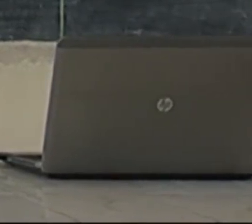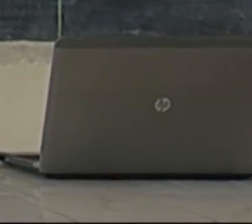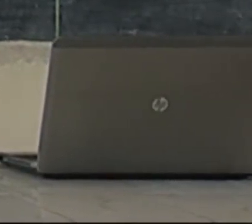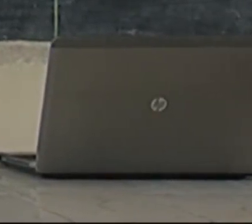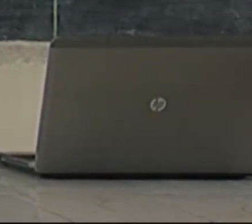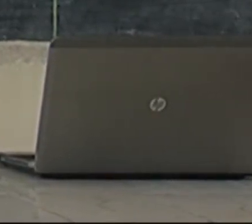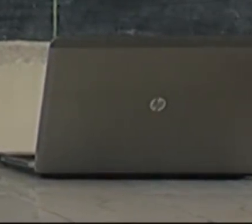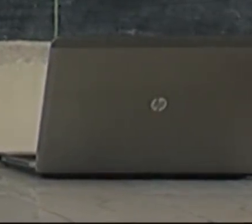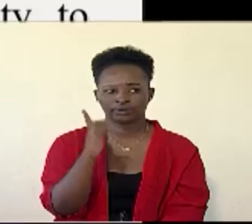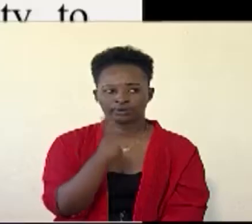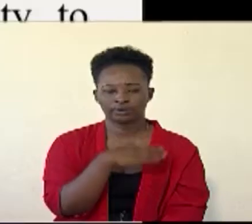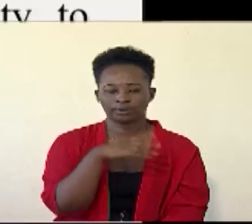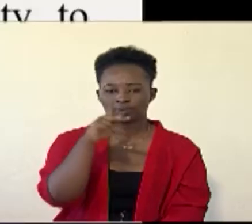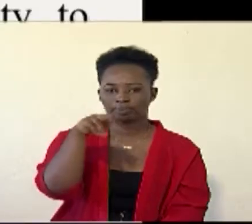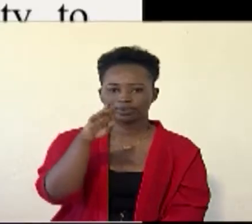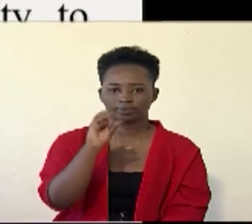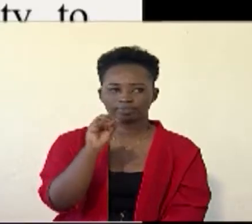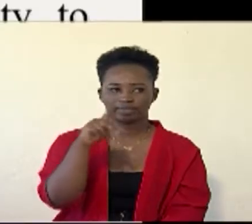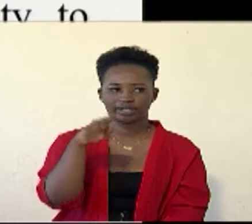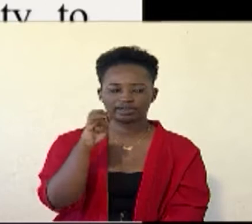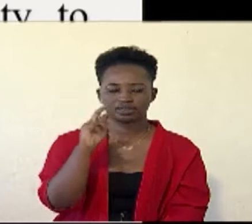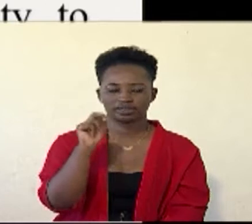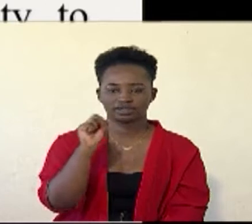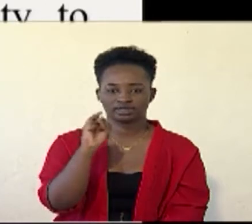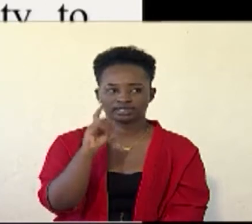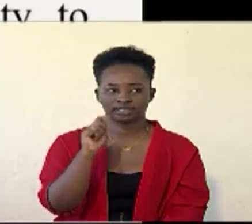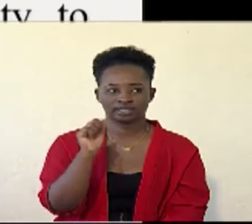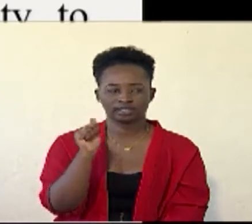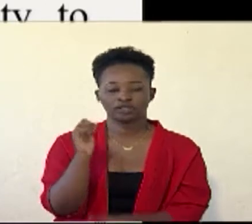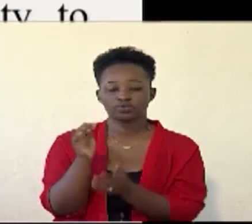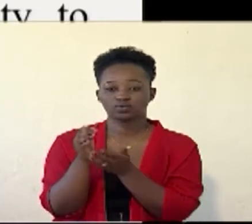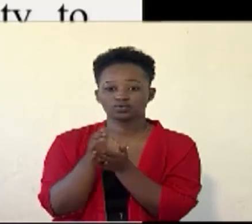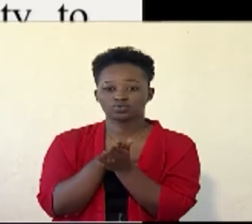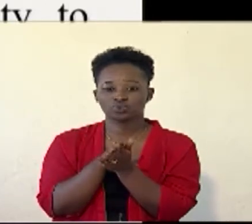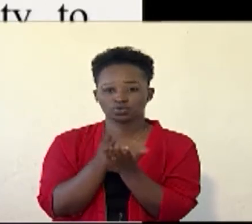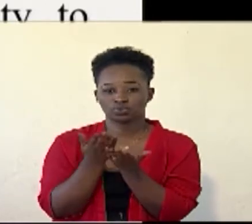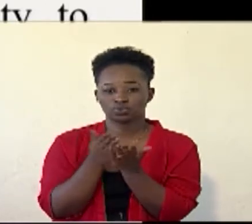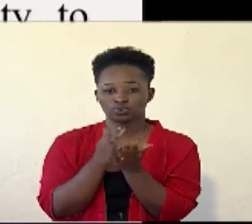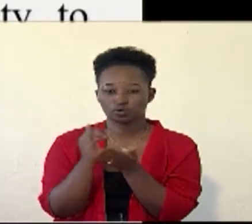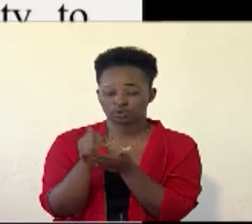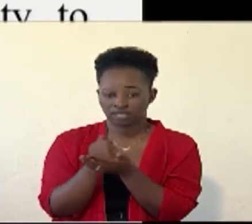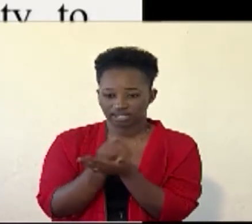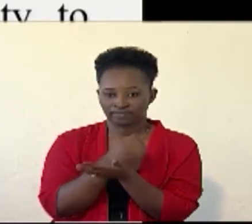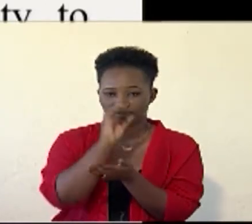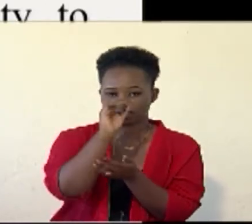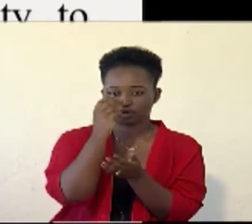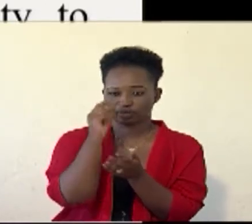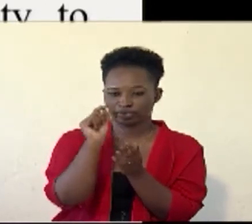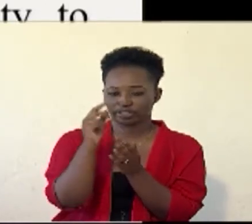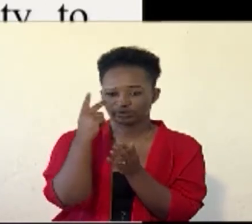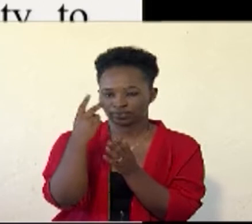is 0.2, find the marginal propensity to consume and determine the magnitude of the